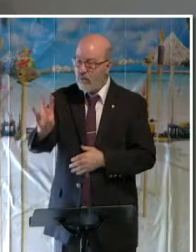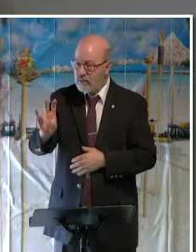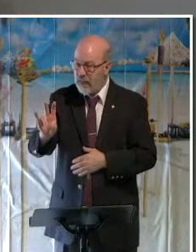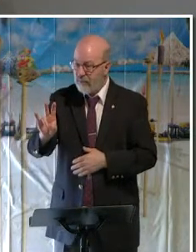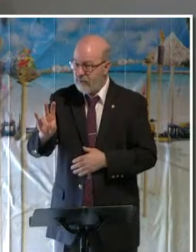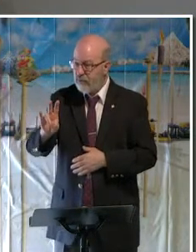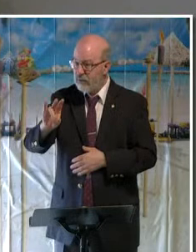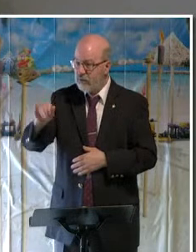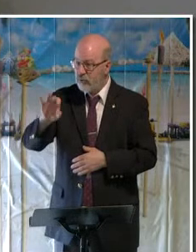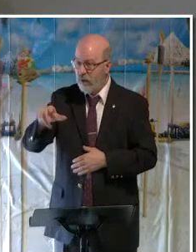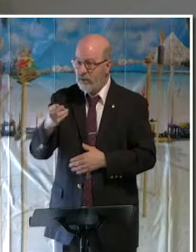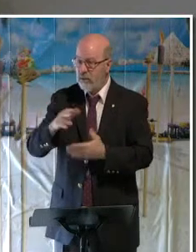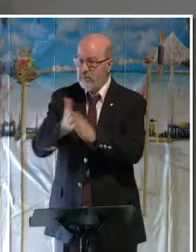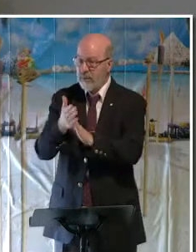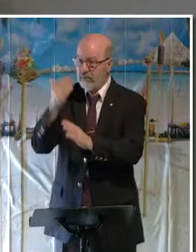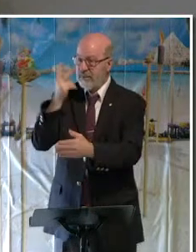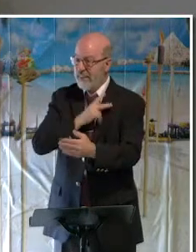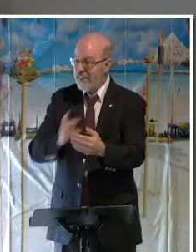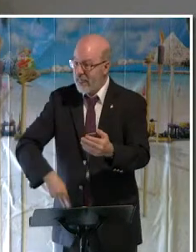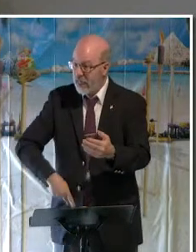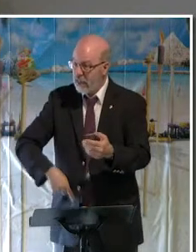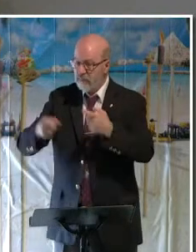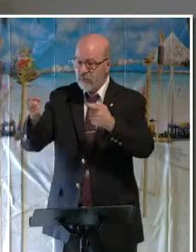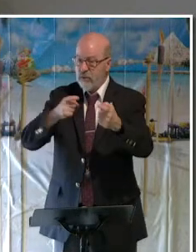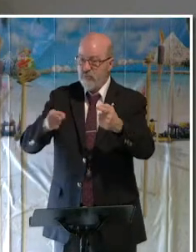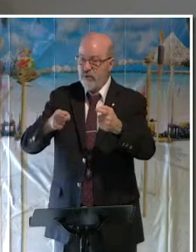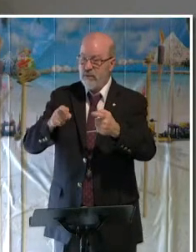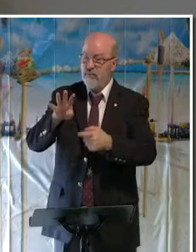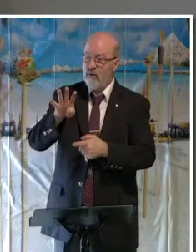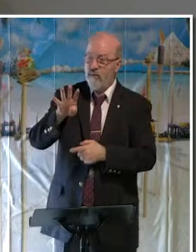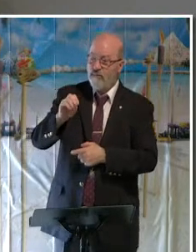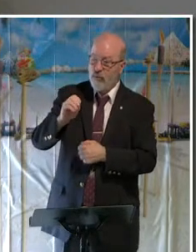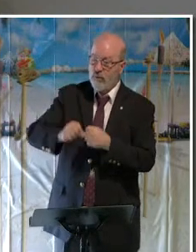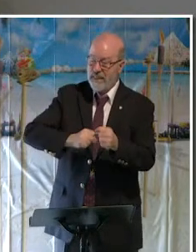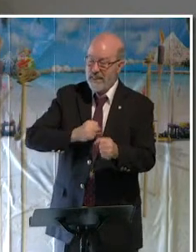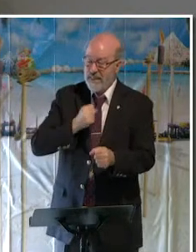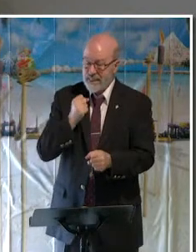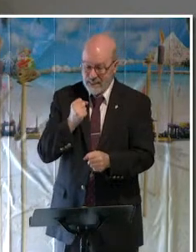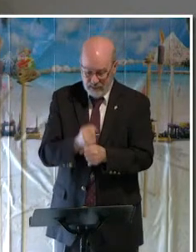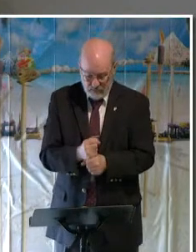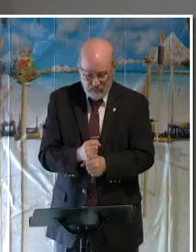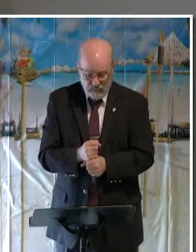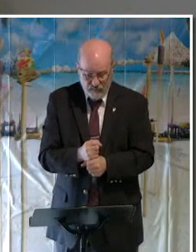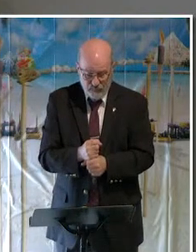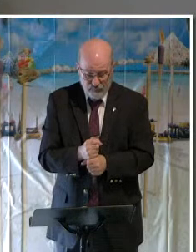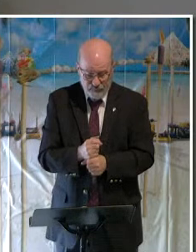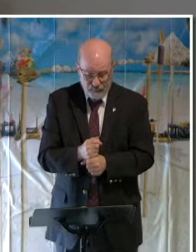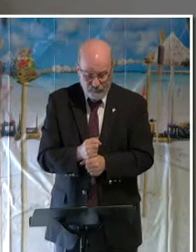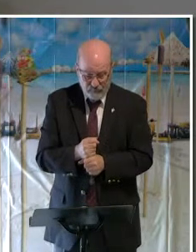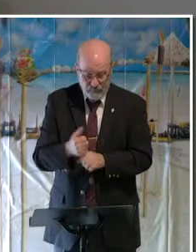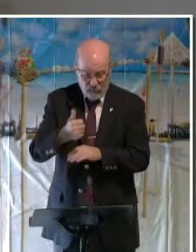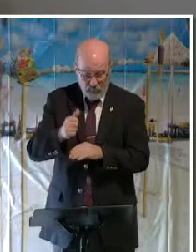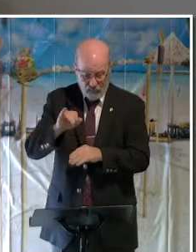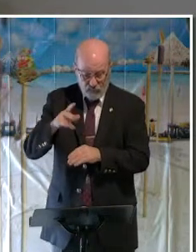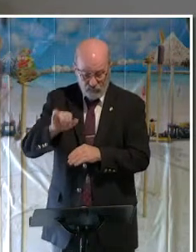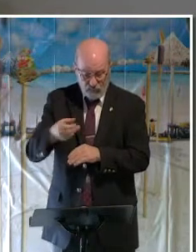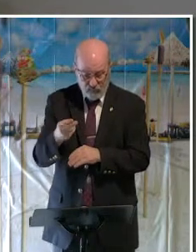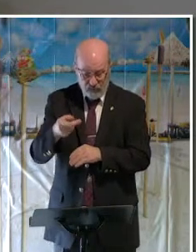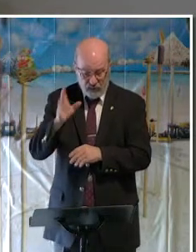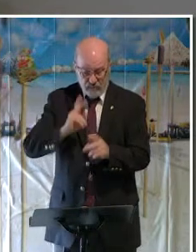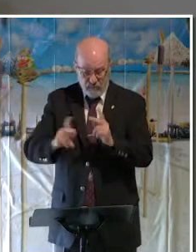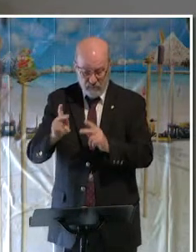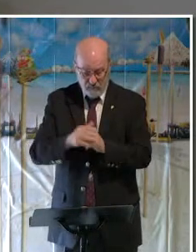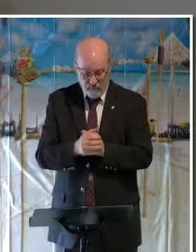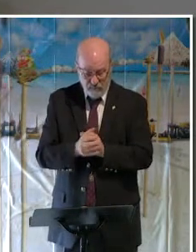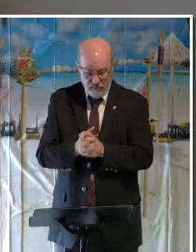age, Joash becomes the king, and he reigns for 40 years over Judah, over God's